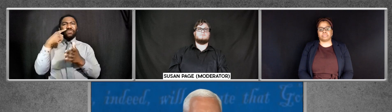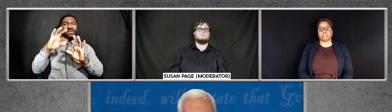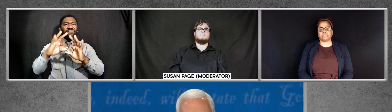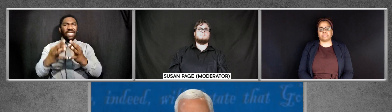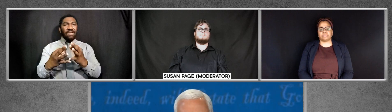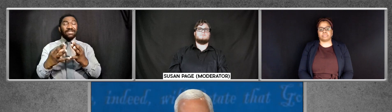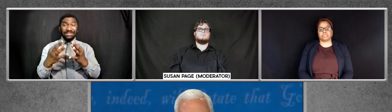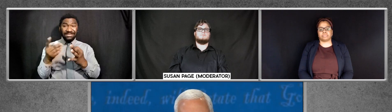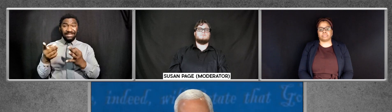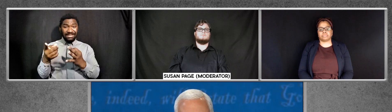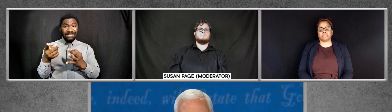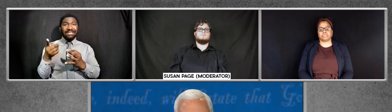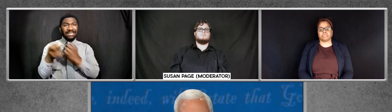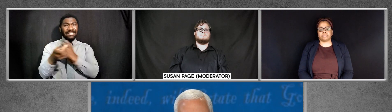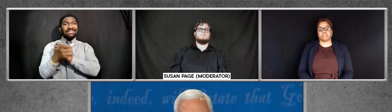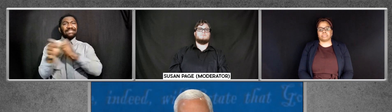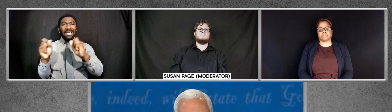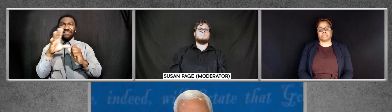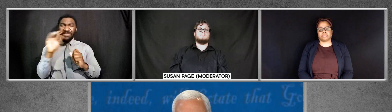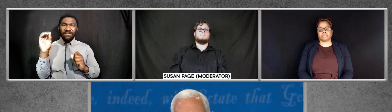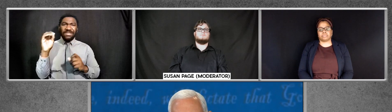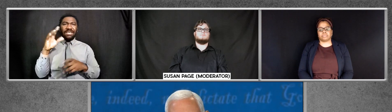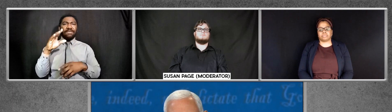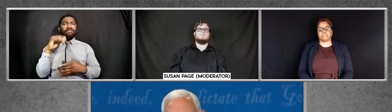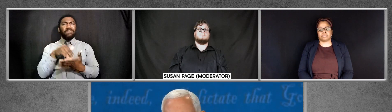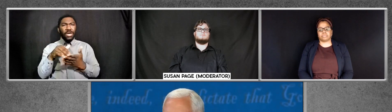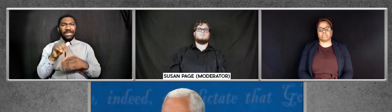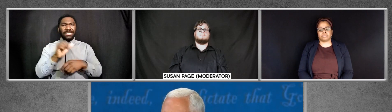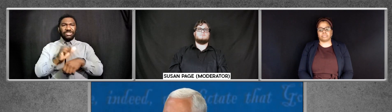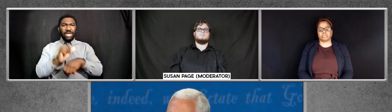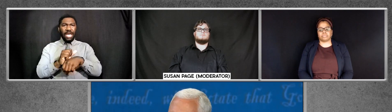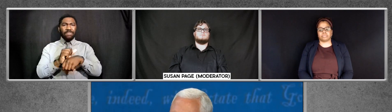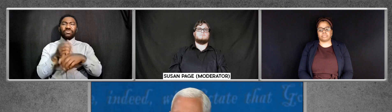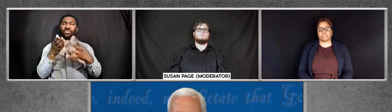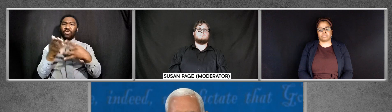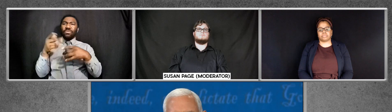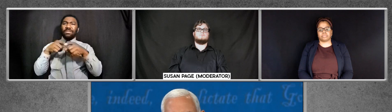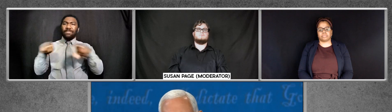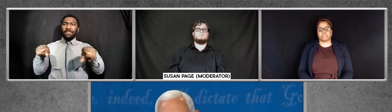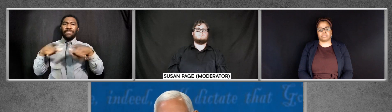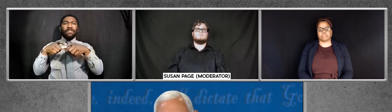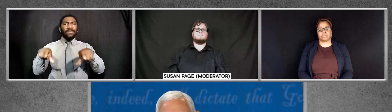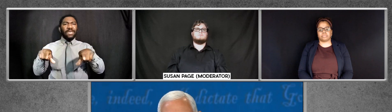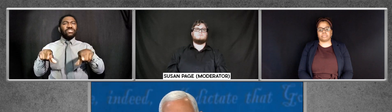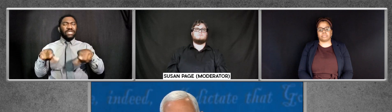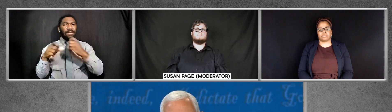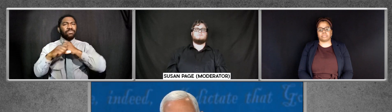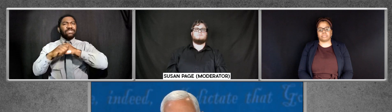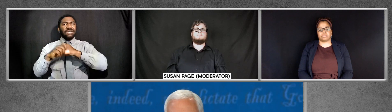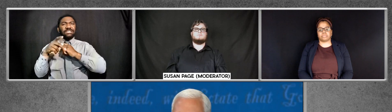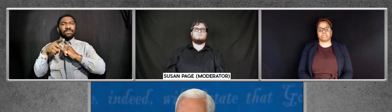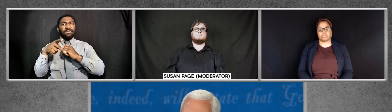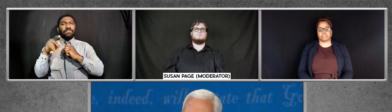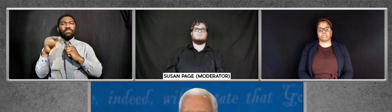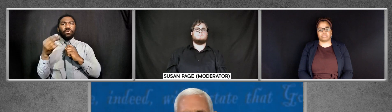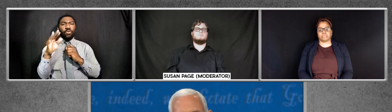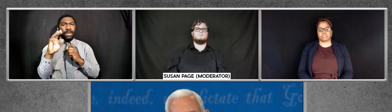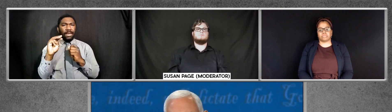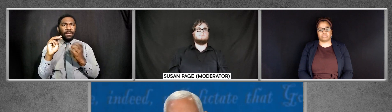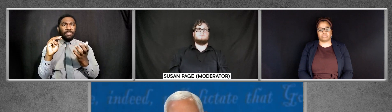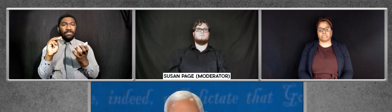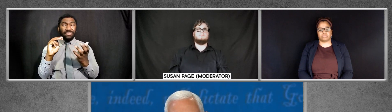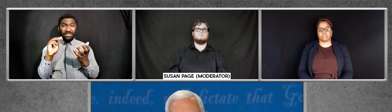million jobs through the Paycheck Protection Program. We literally have spared no expense to help the American people and the American worker through this. Joe